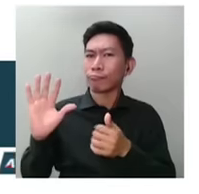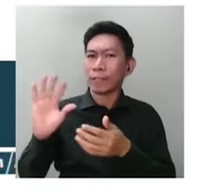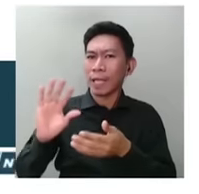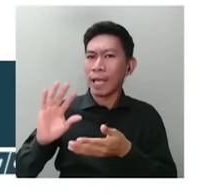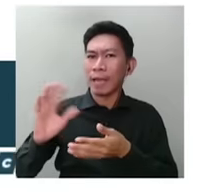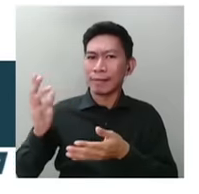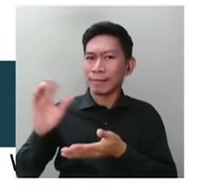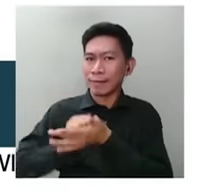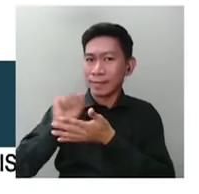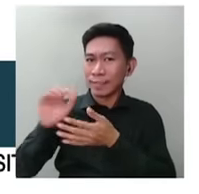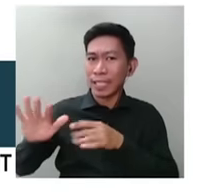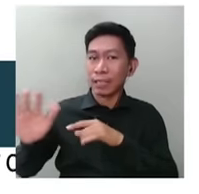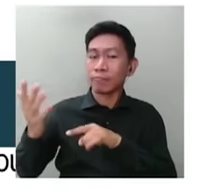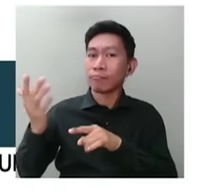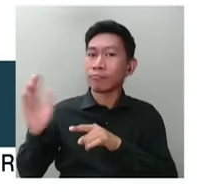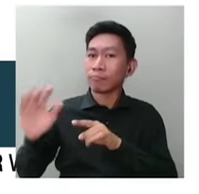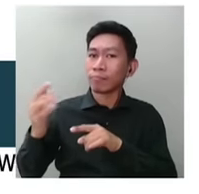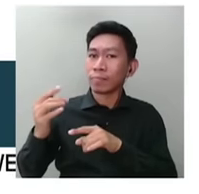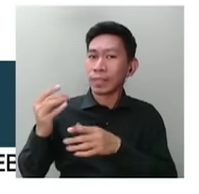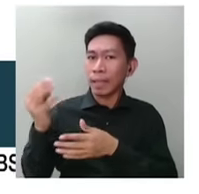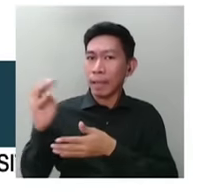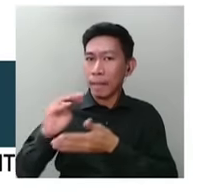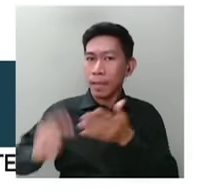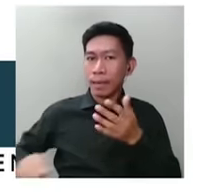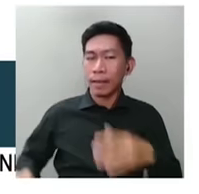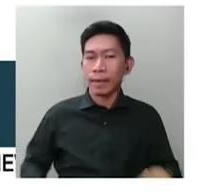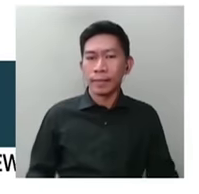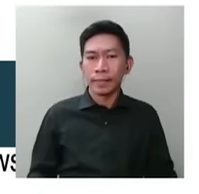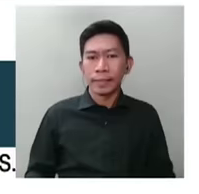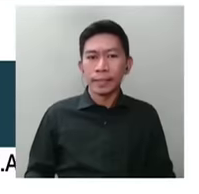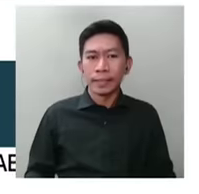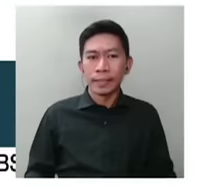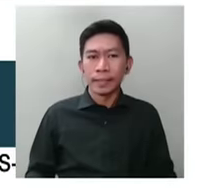No, number one, we have to understand the context. You know,